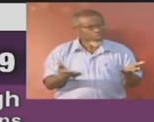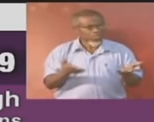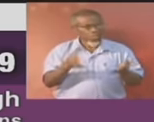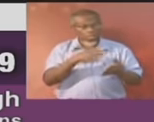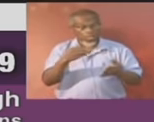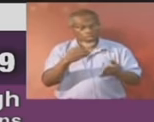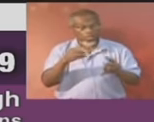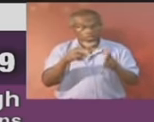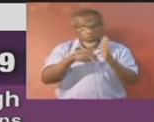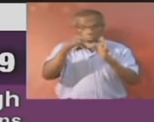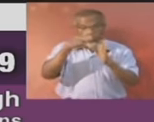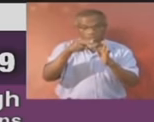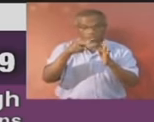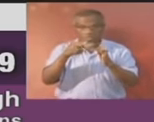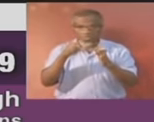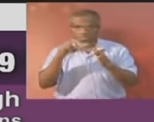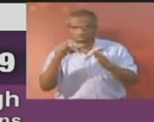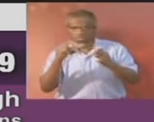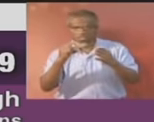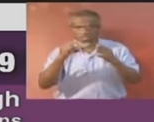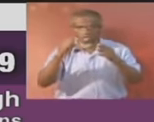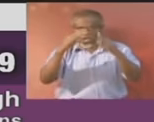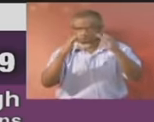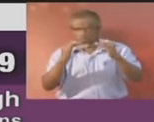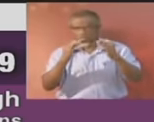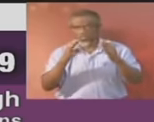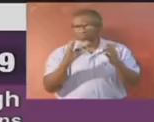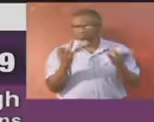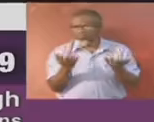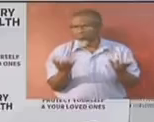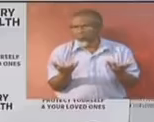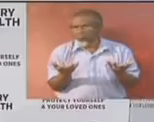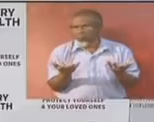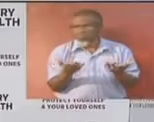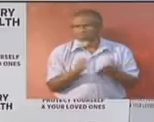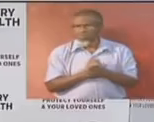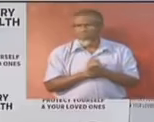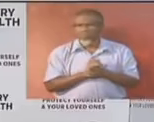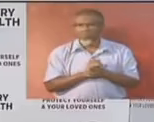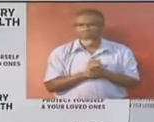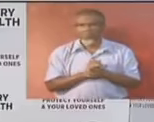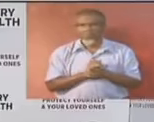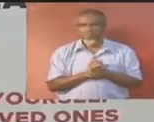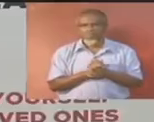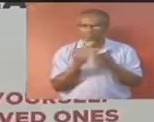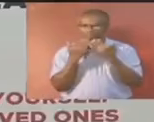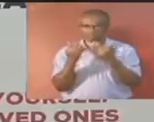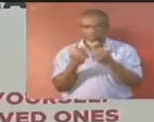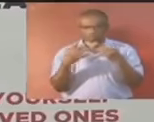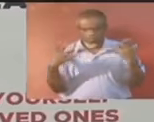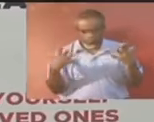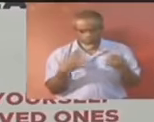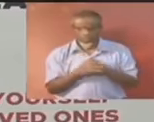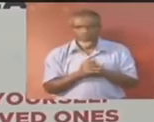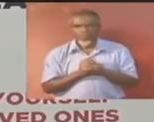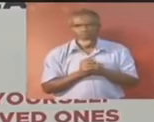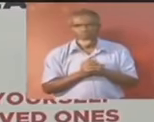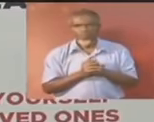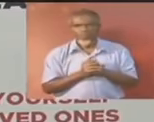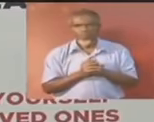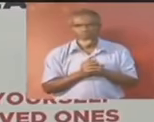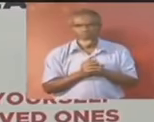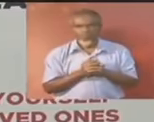well? Thank you. Thank you very much. Dr. Richards? Thank you, Miss Natalie